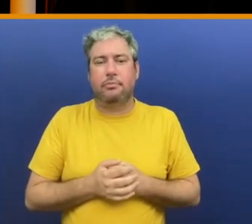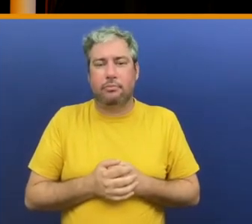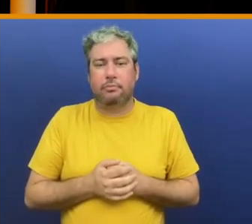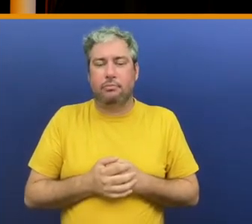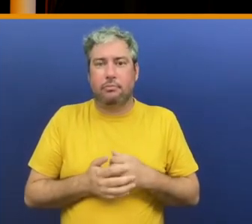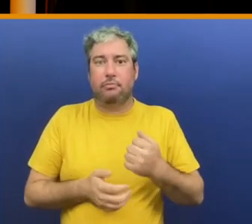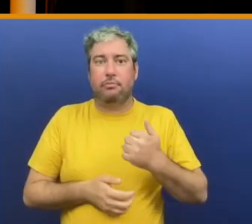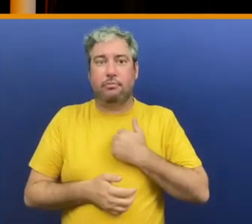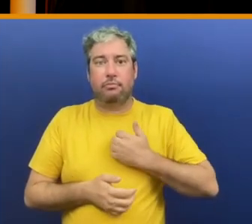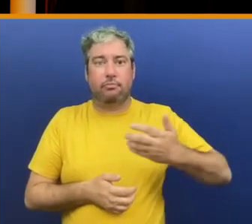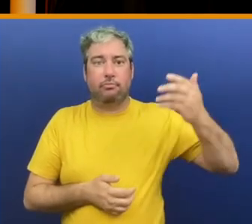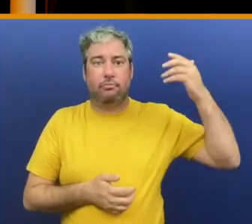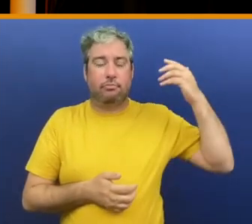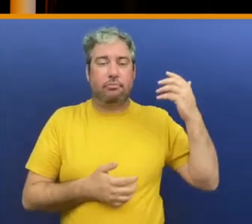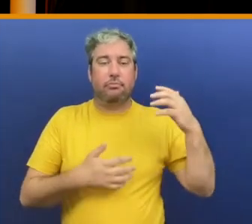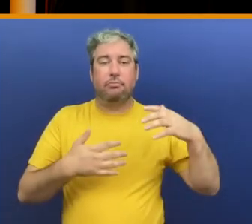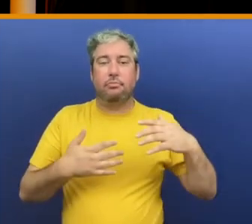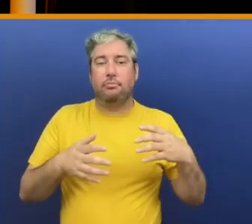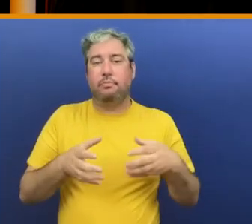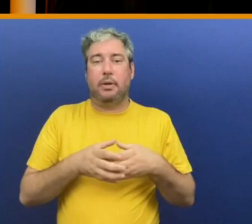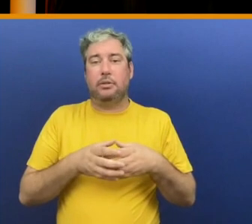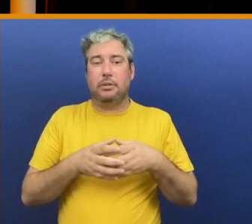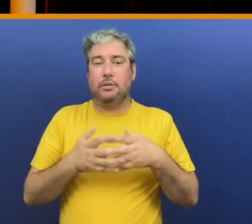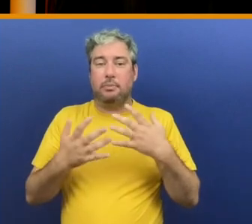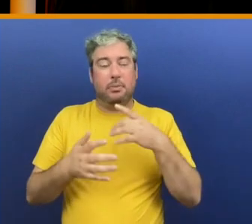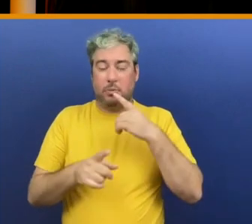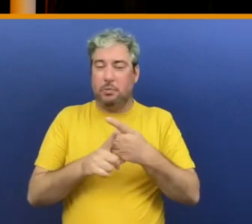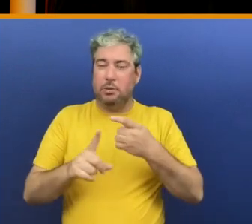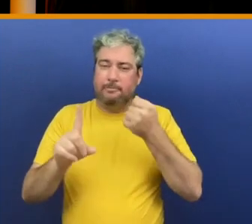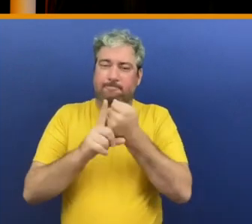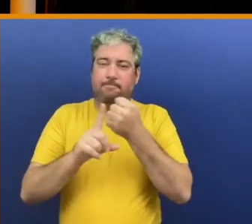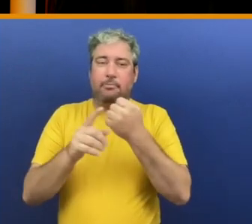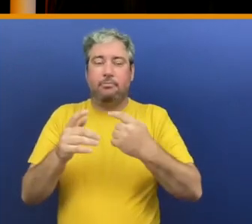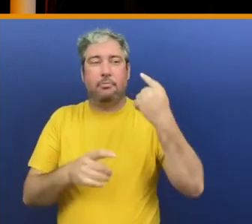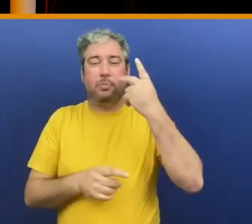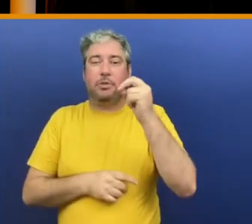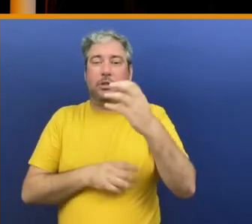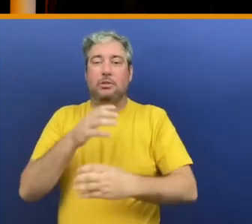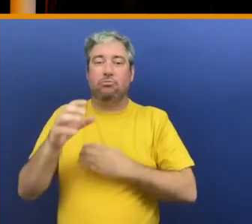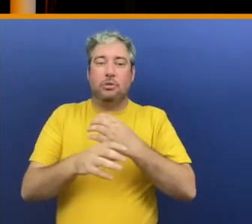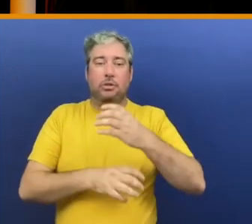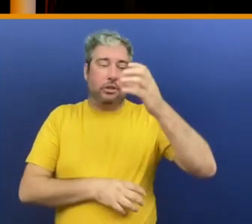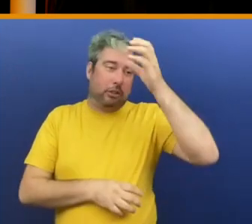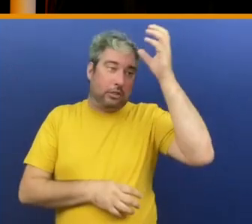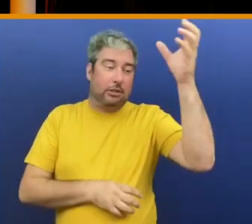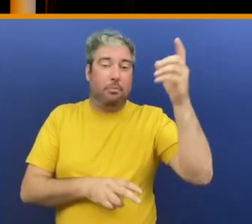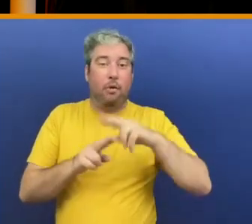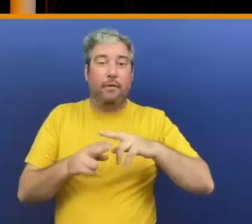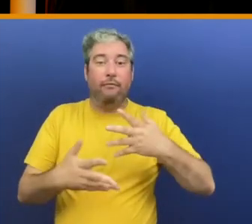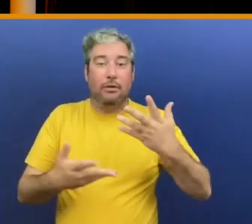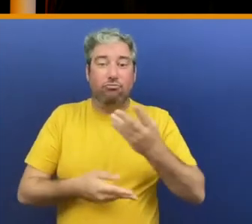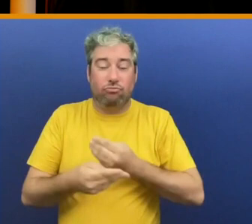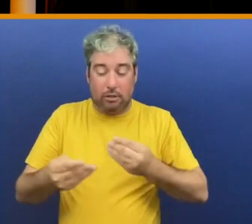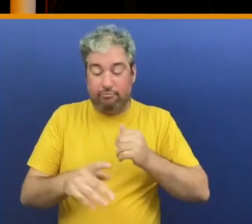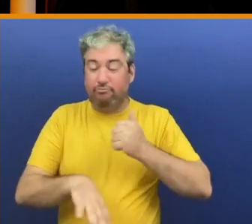free trade and was fairly successful. But free trade doesn't just mean free for all trade.